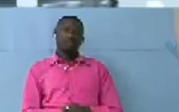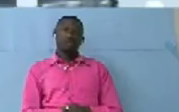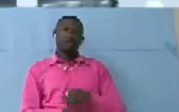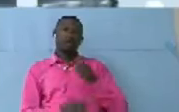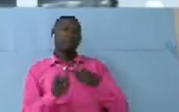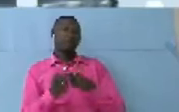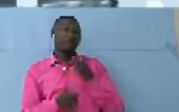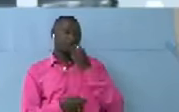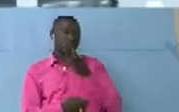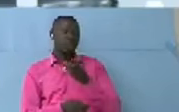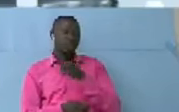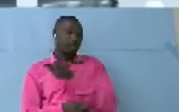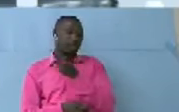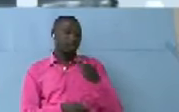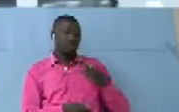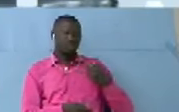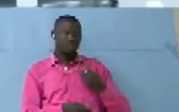Ballet,